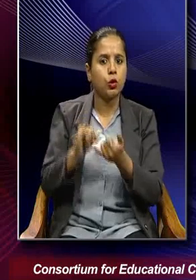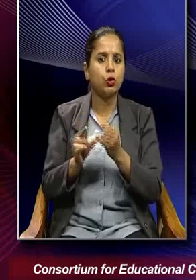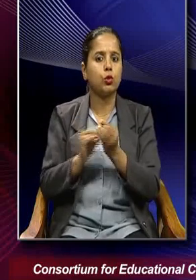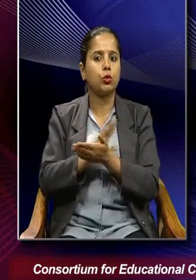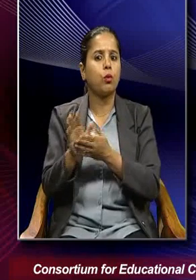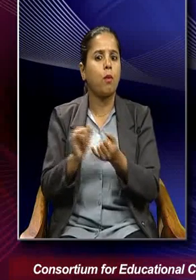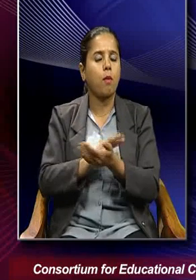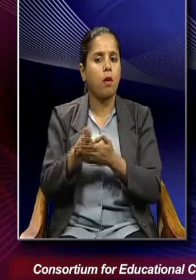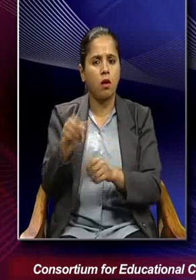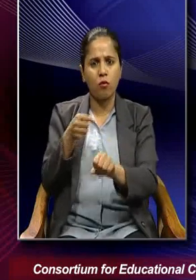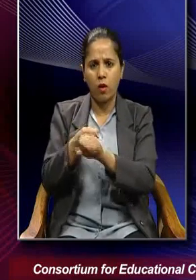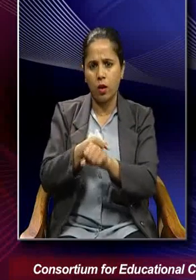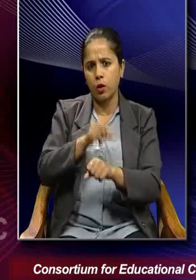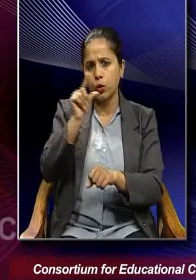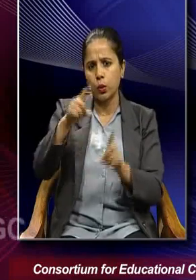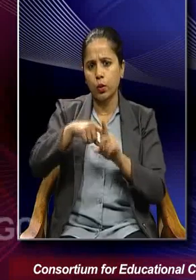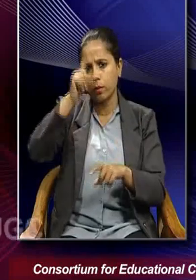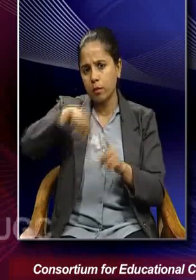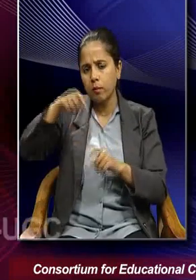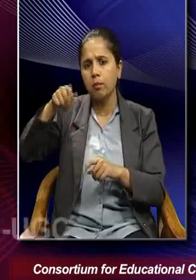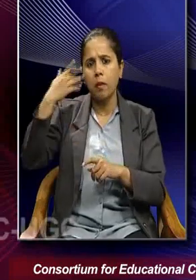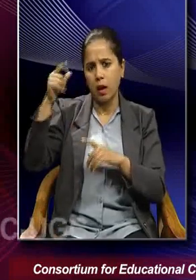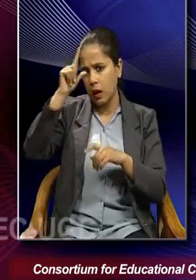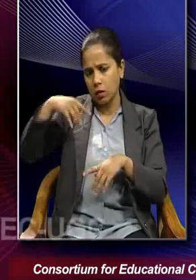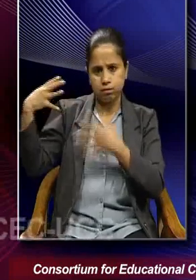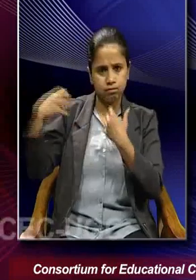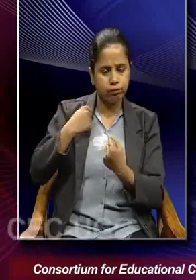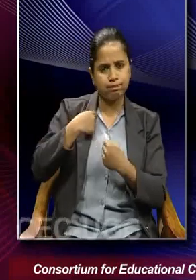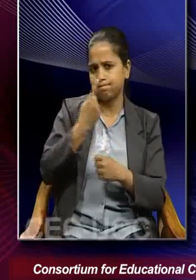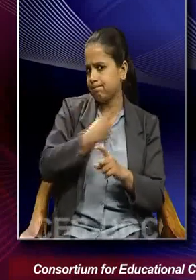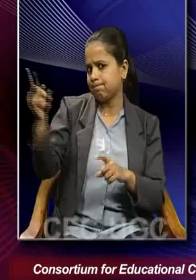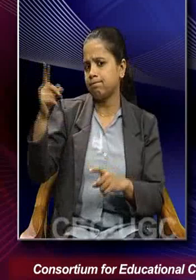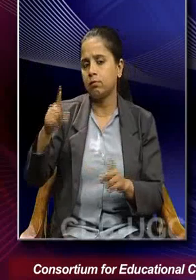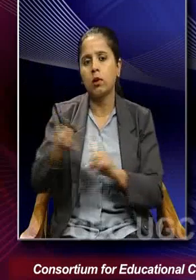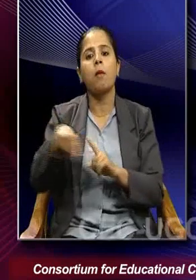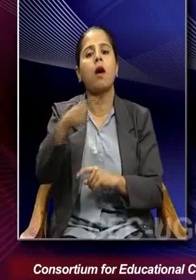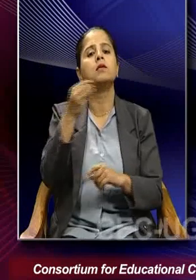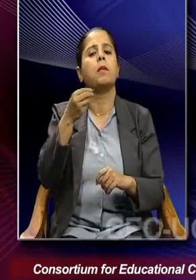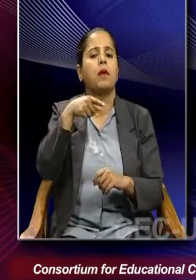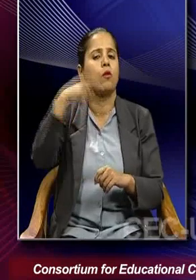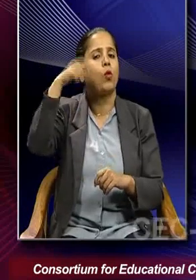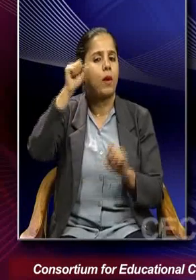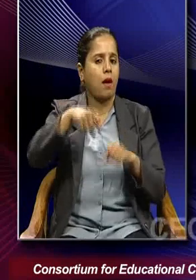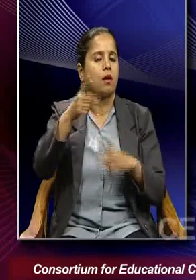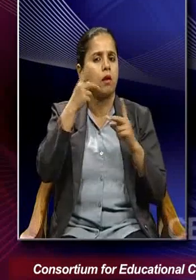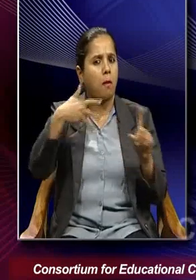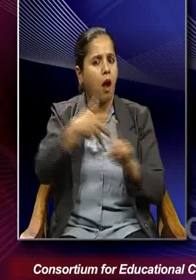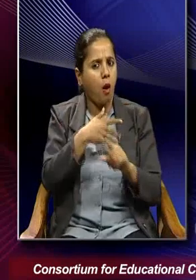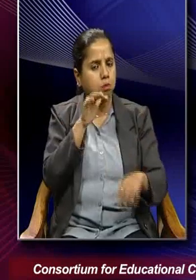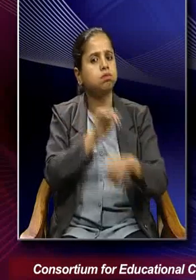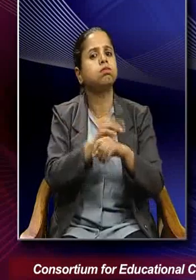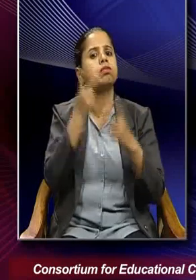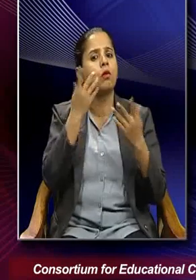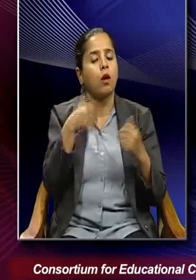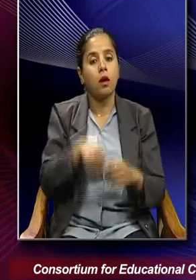to fight the British out of India. So some kind of historical background which could be seen in this particular film. And in